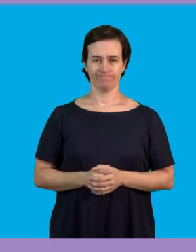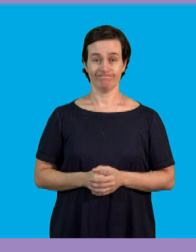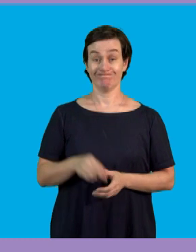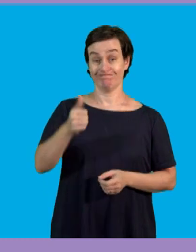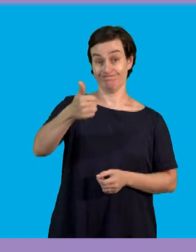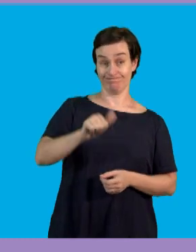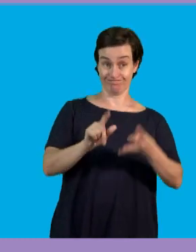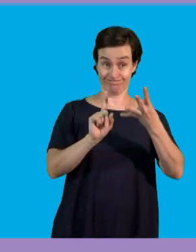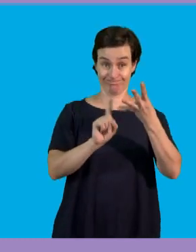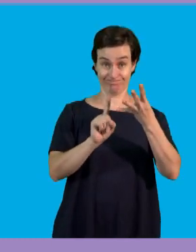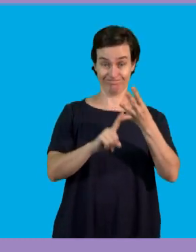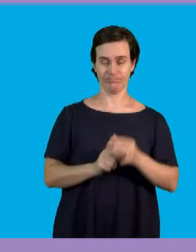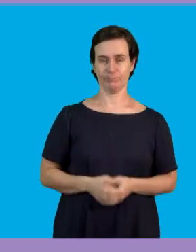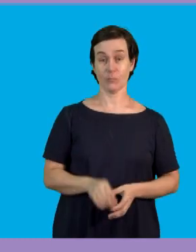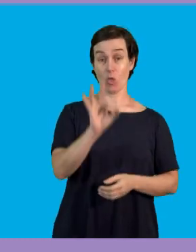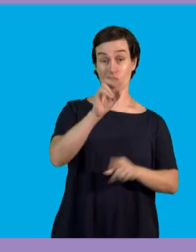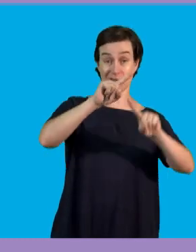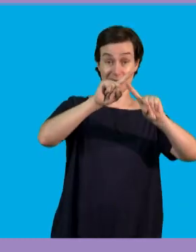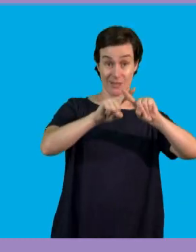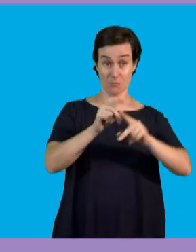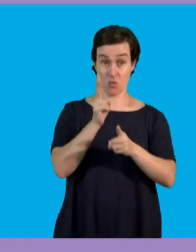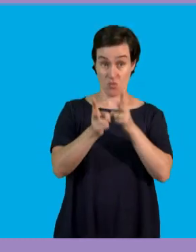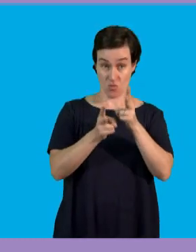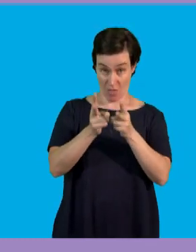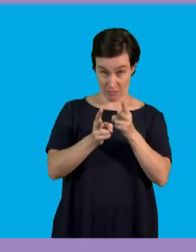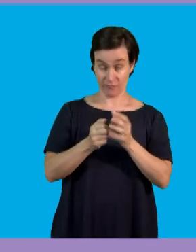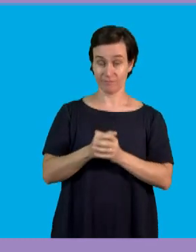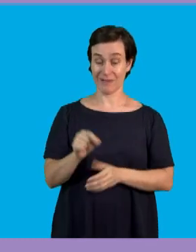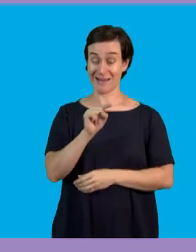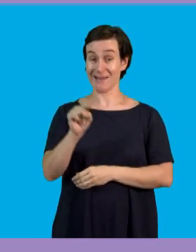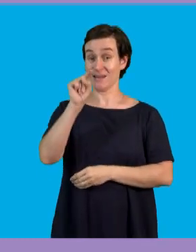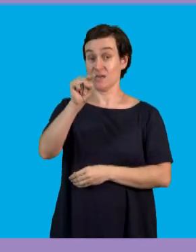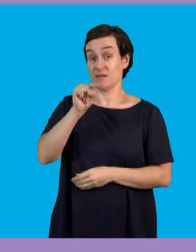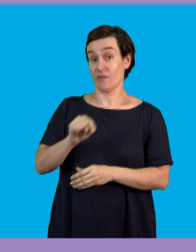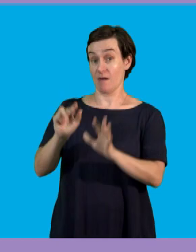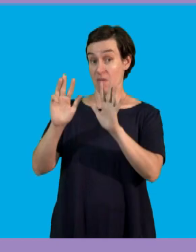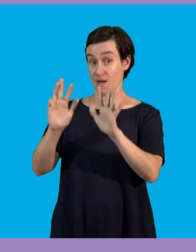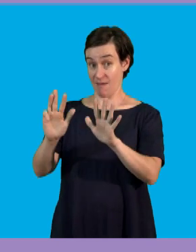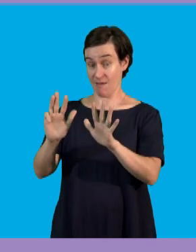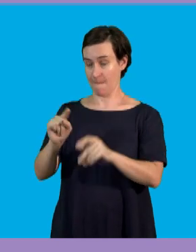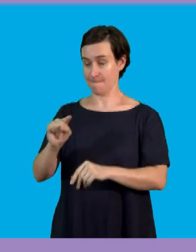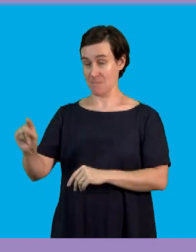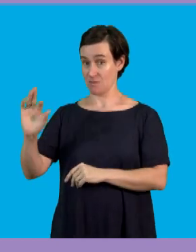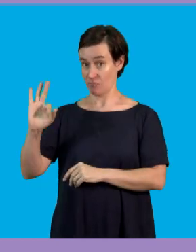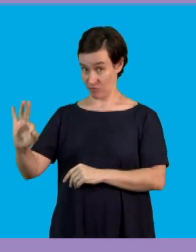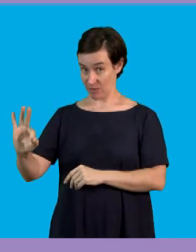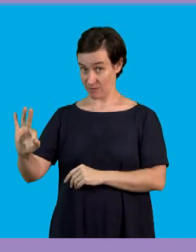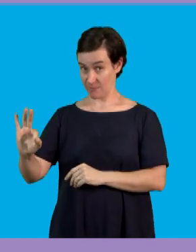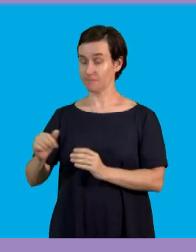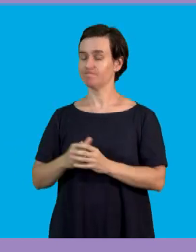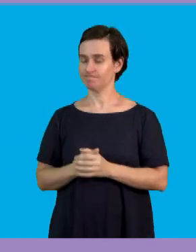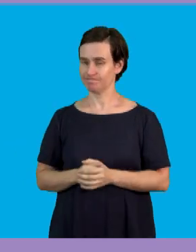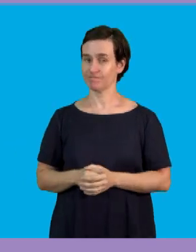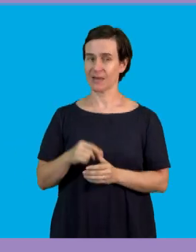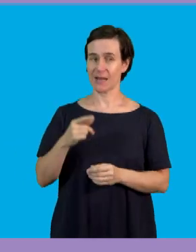Let's do the next one. We have 3 multiplied by 12 divided by 9 minus 3. Again, on